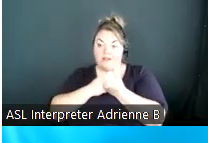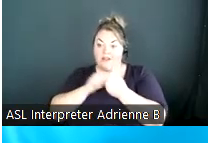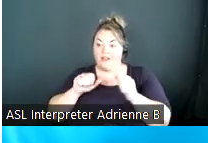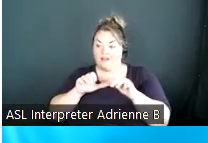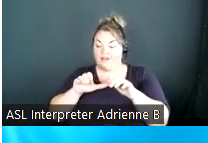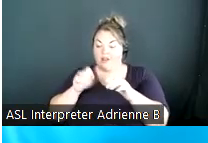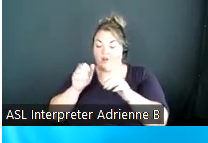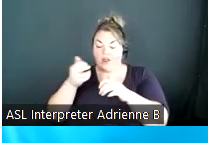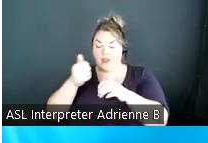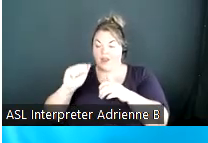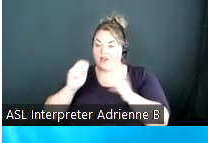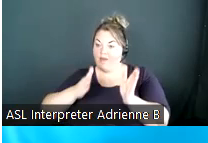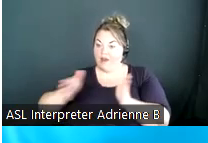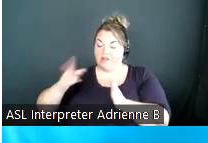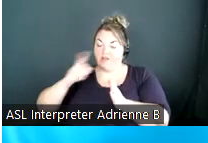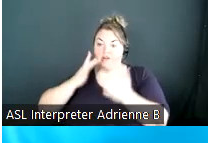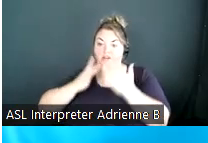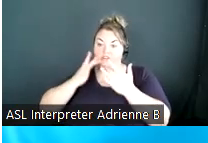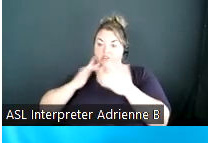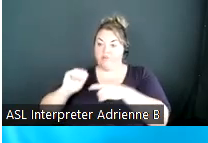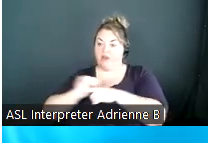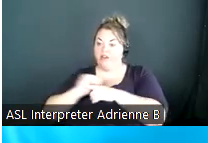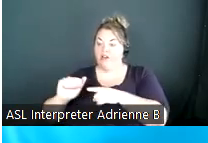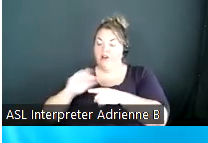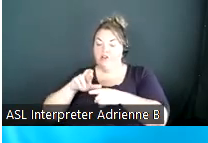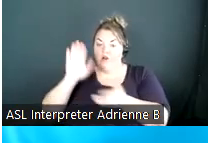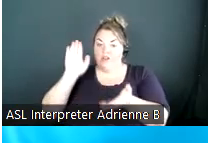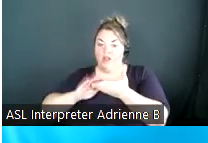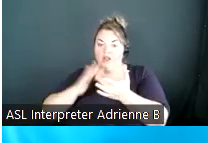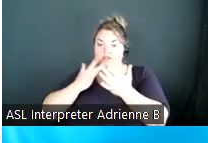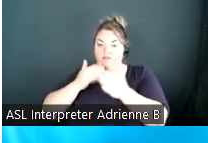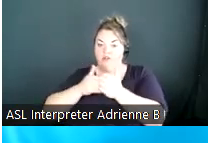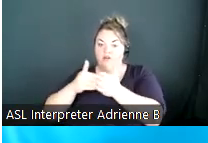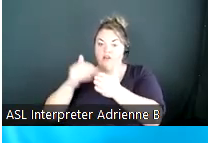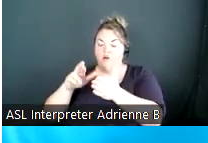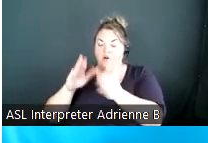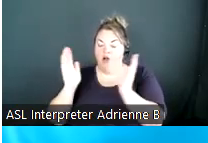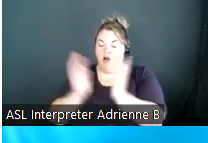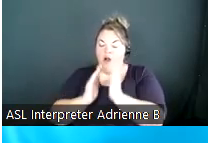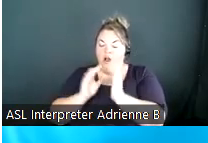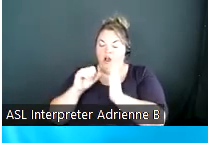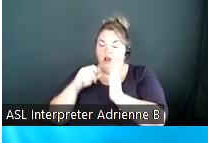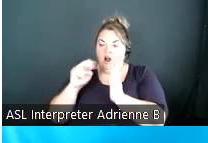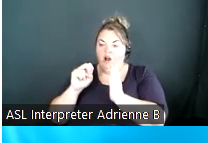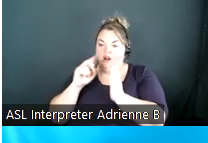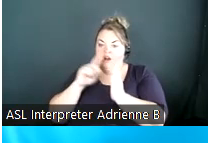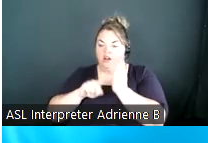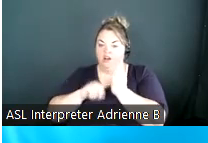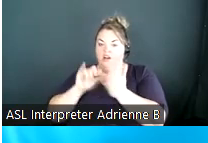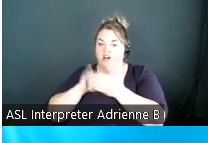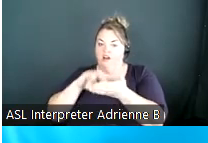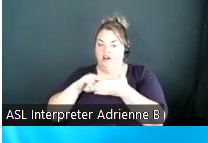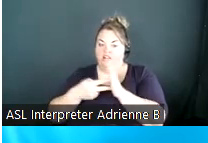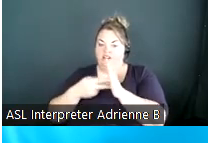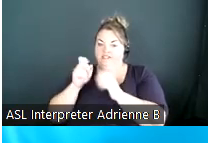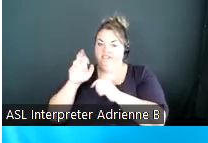any patterns of deficient practices. So less frequent or a smaller scope of inspection is what is meant by the tiered inspection